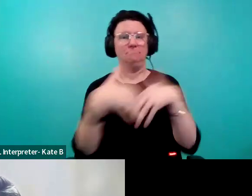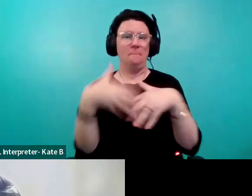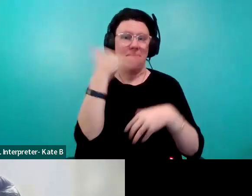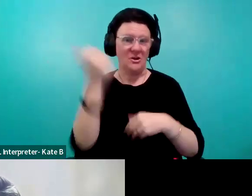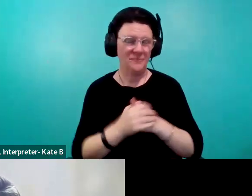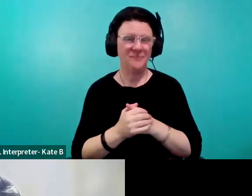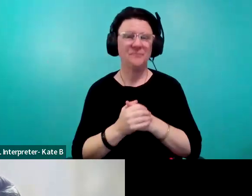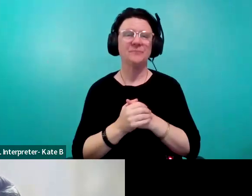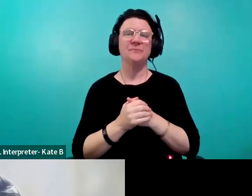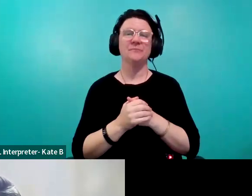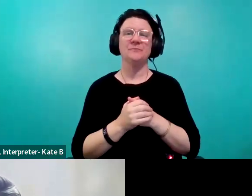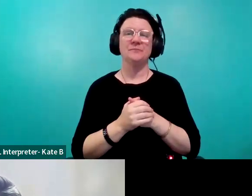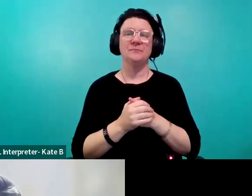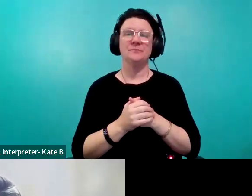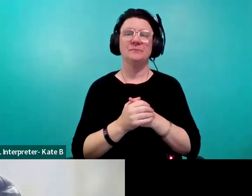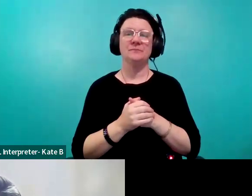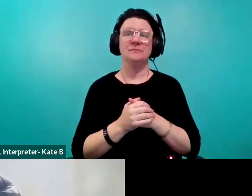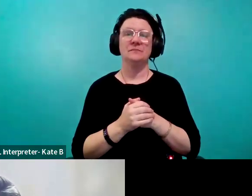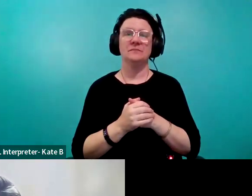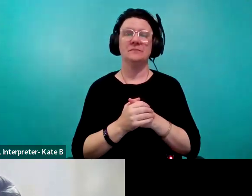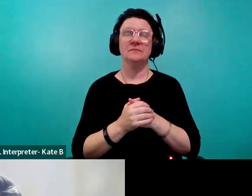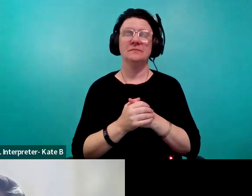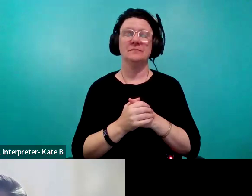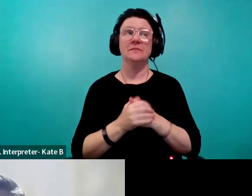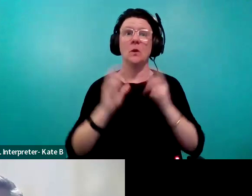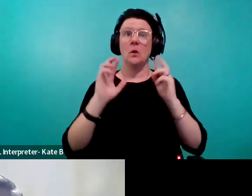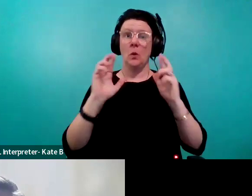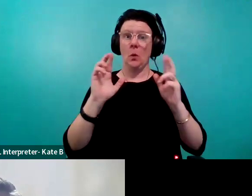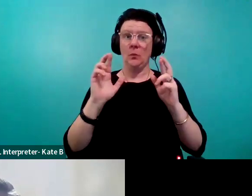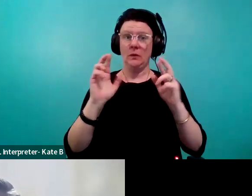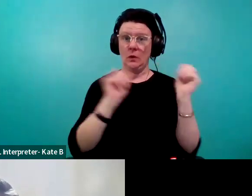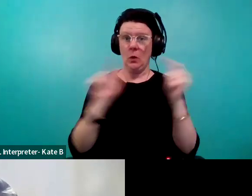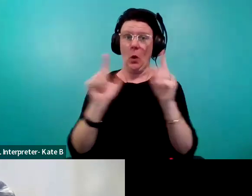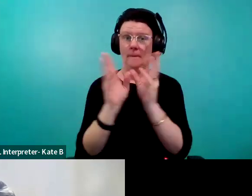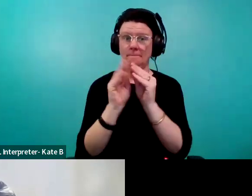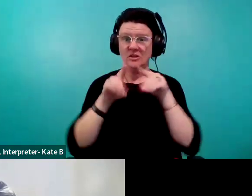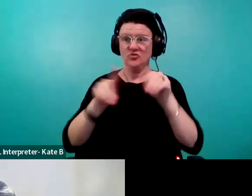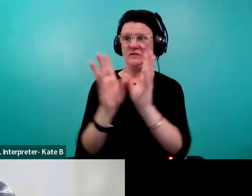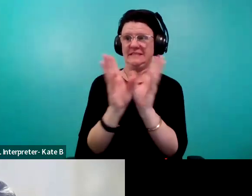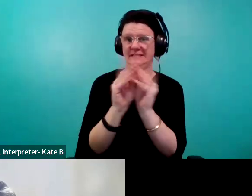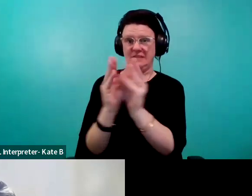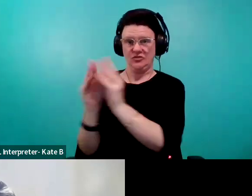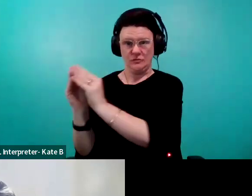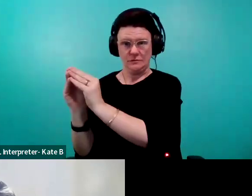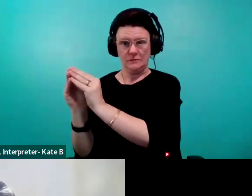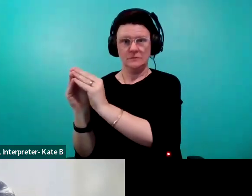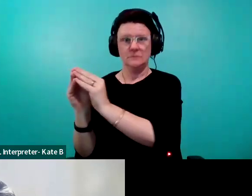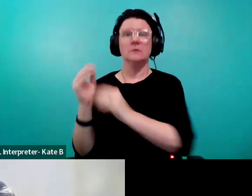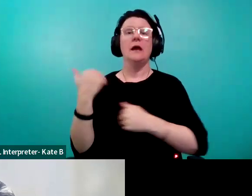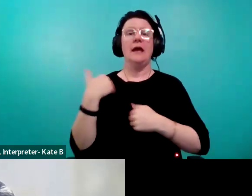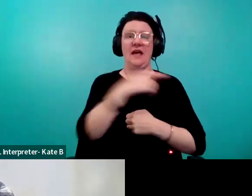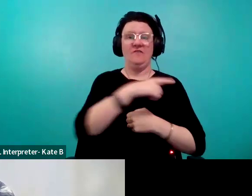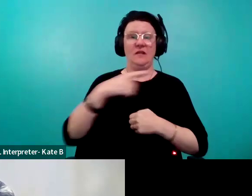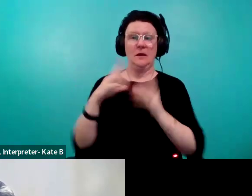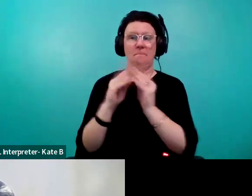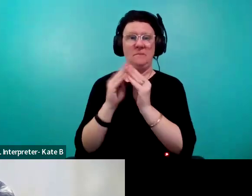way. And we'll be able to do that, hopefully, with all of you during the session. Our legislative reception is coming up at